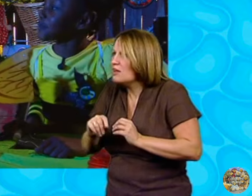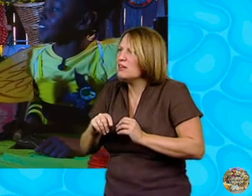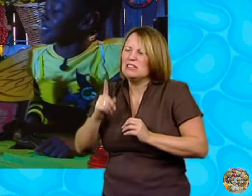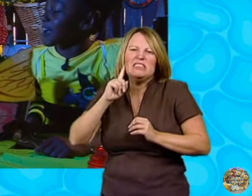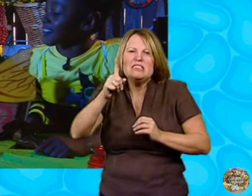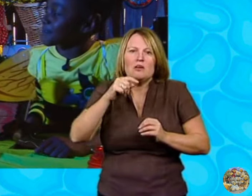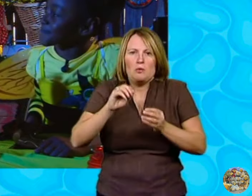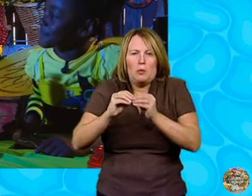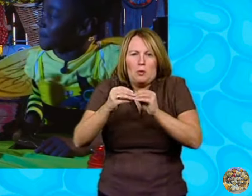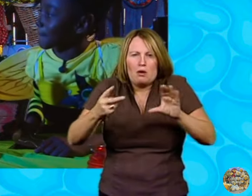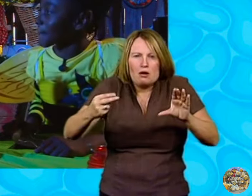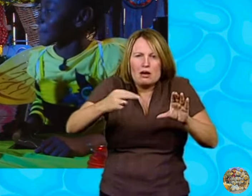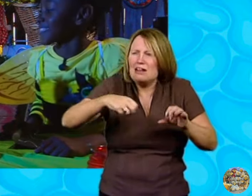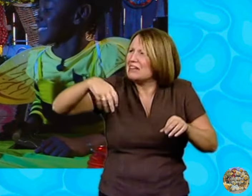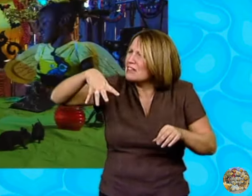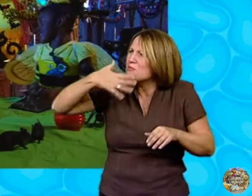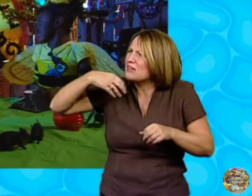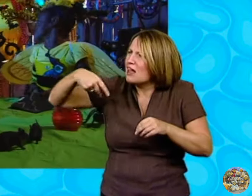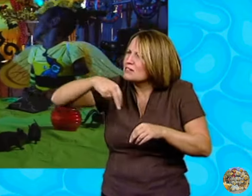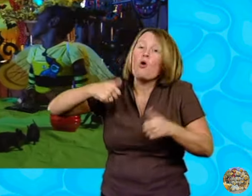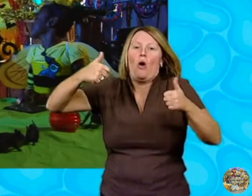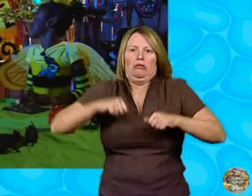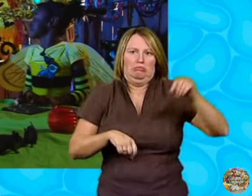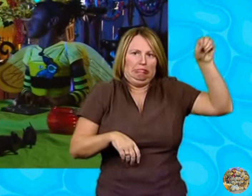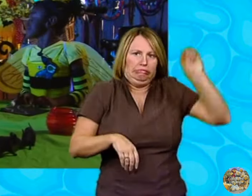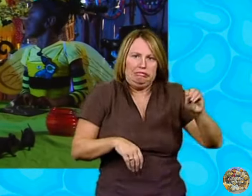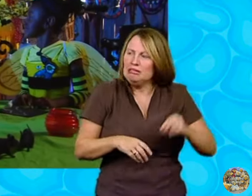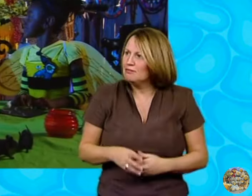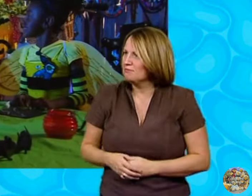see after we cut them out. Okay, I'll put the lights on.